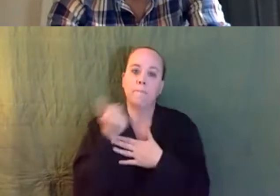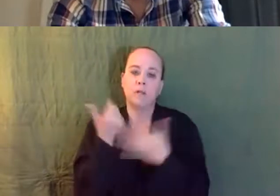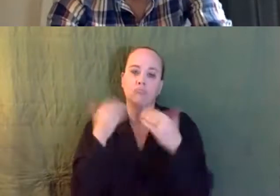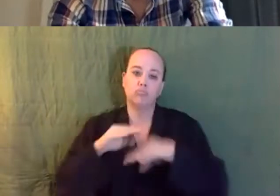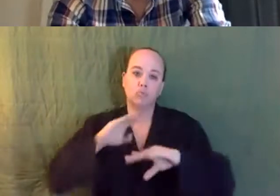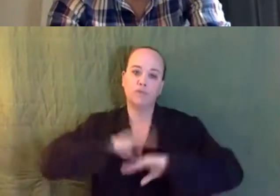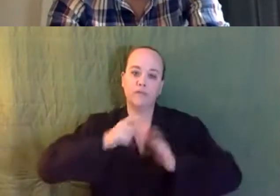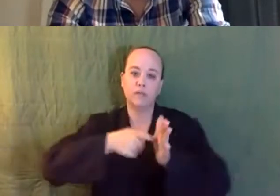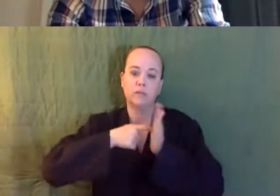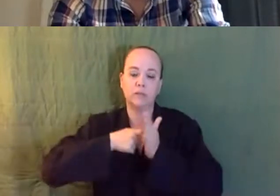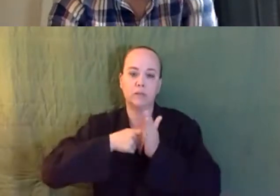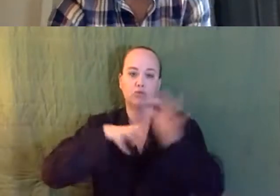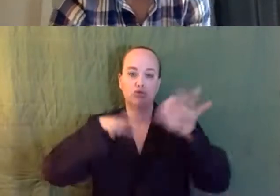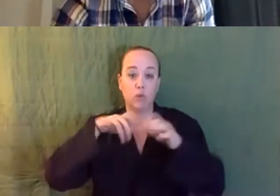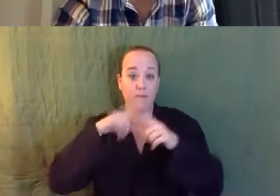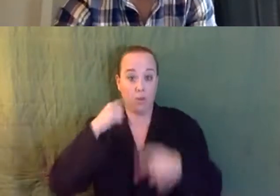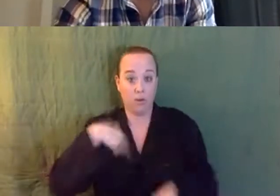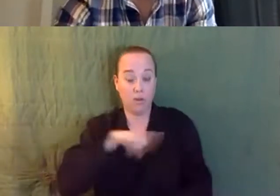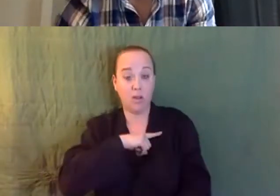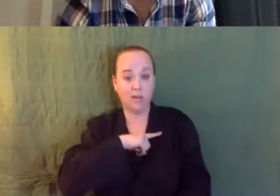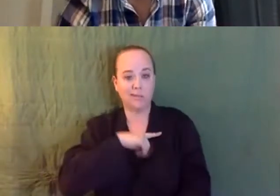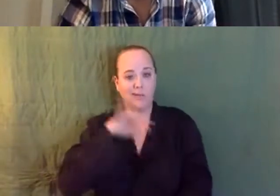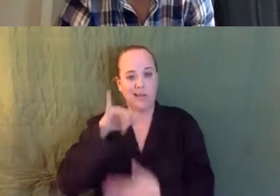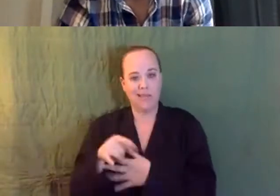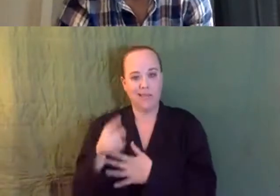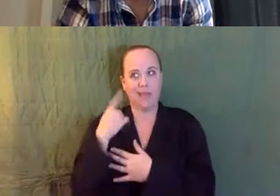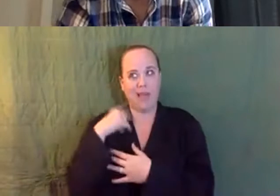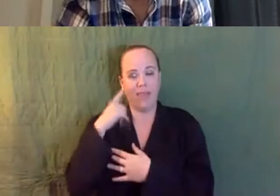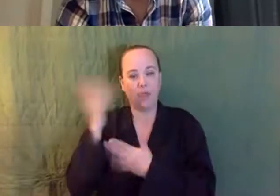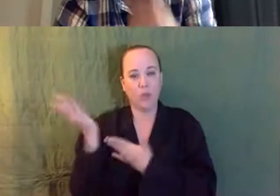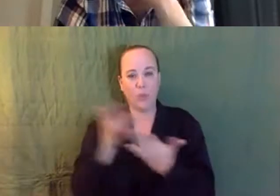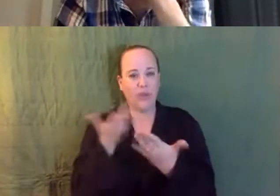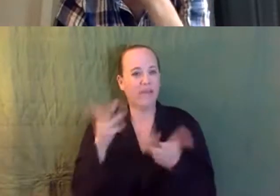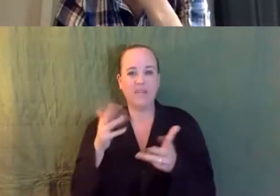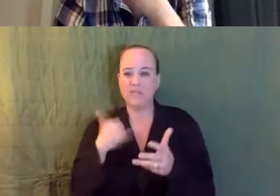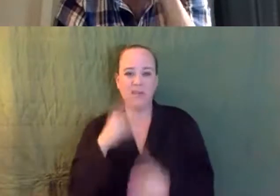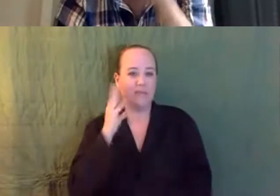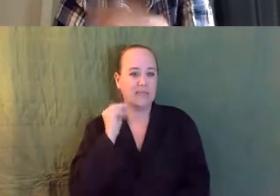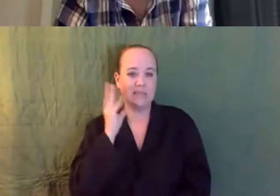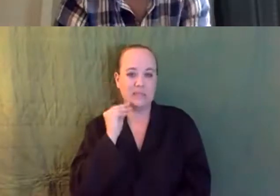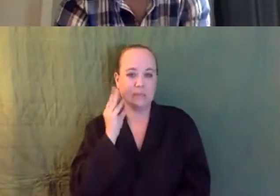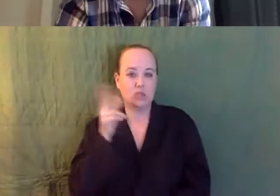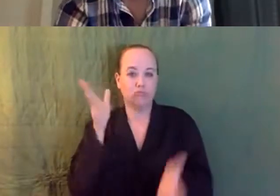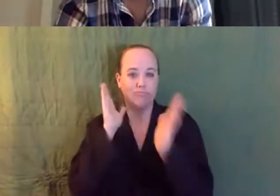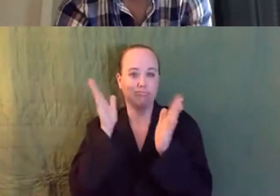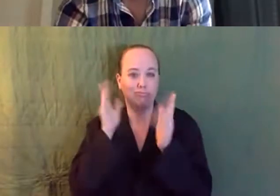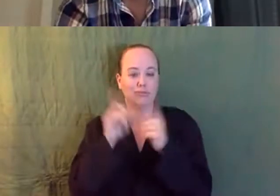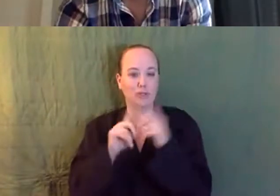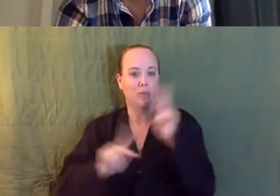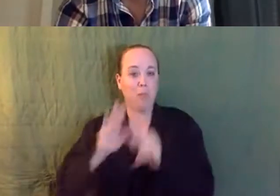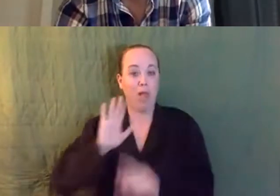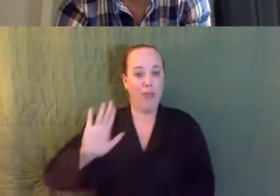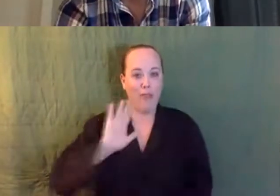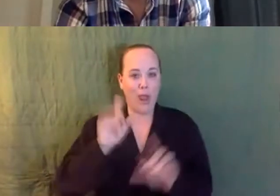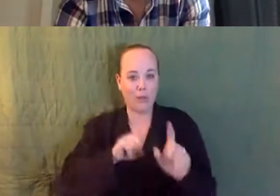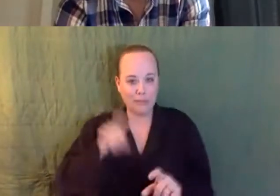were described to us. So that's what I think I can bring. I already have a track record of listening to folks and their needs and